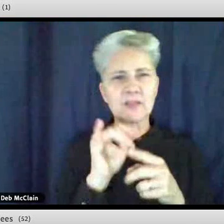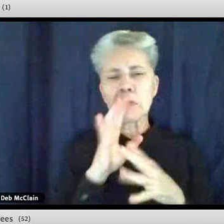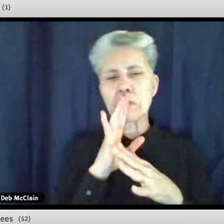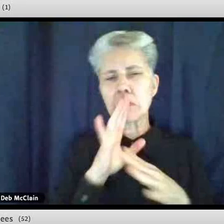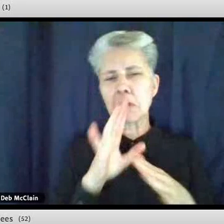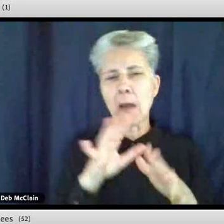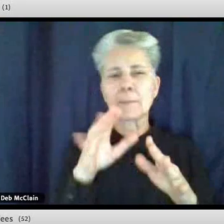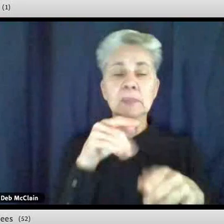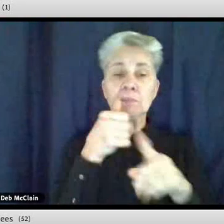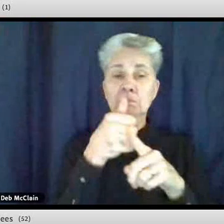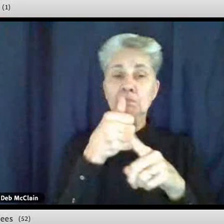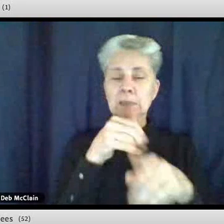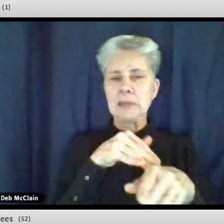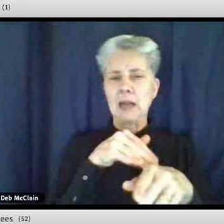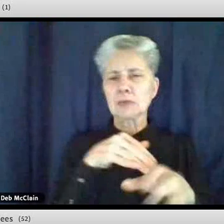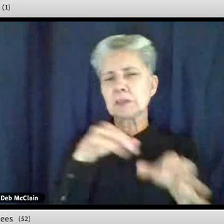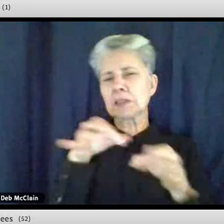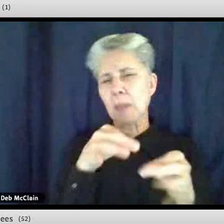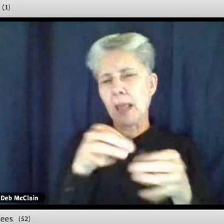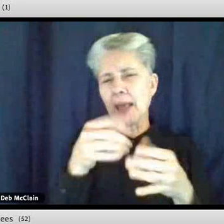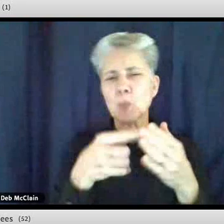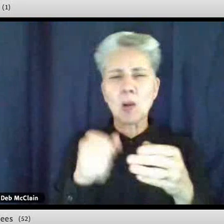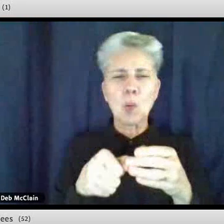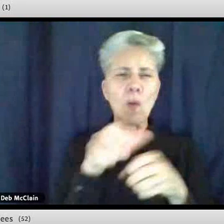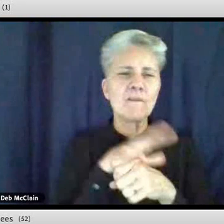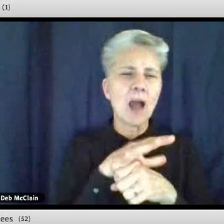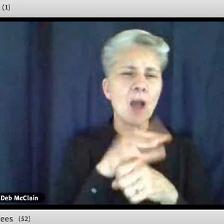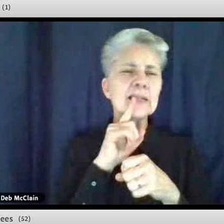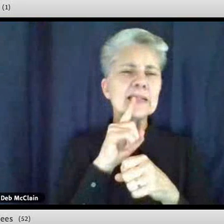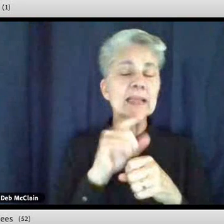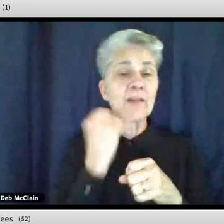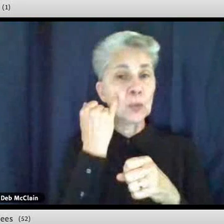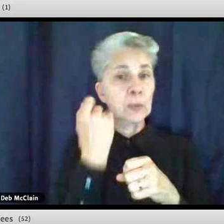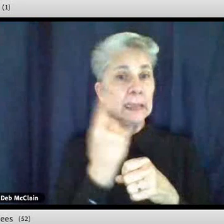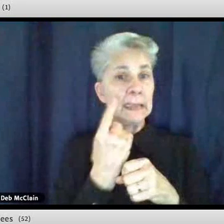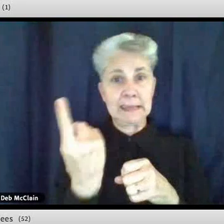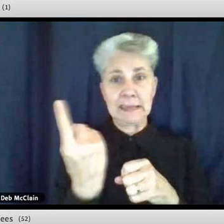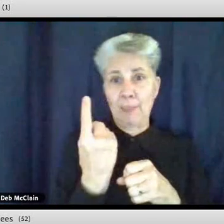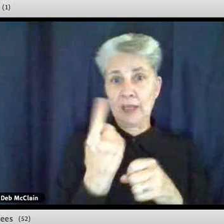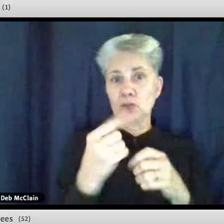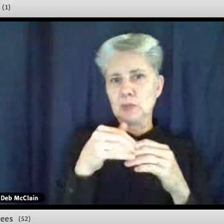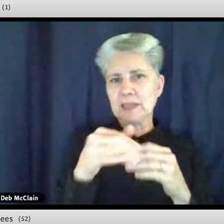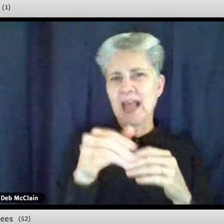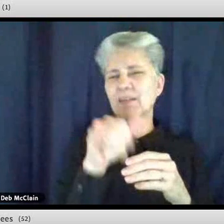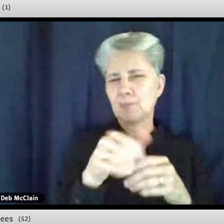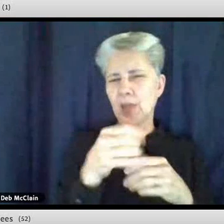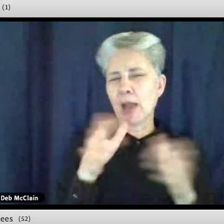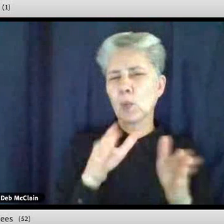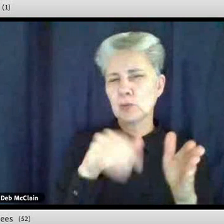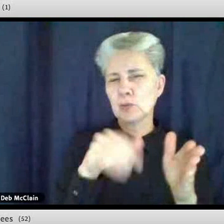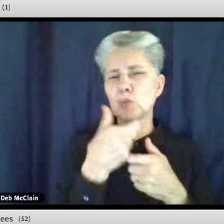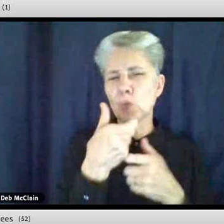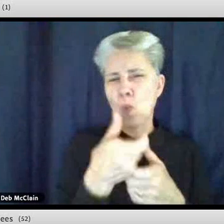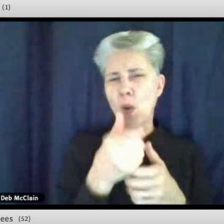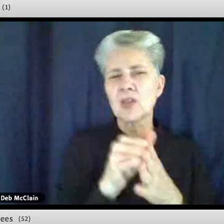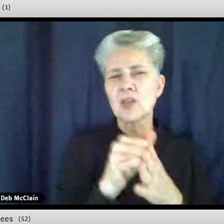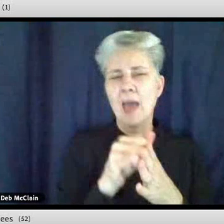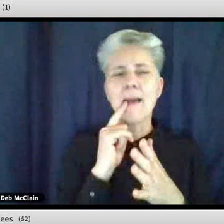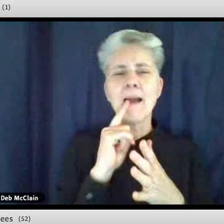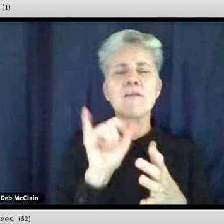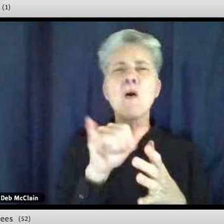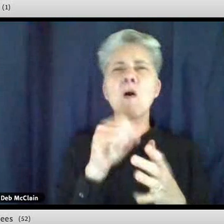She's a doctor. She explains what it is. So if you need something to send to people, I encourage you to watch this. I really got a quick